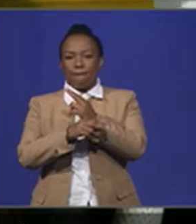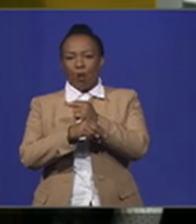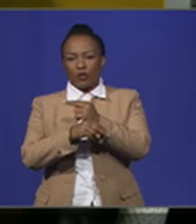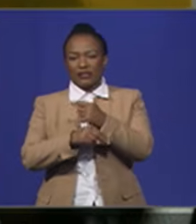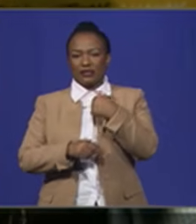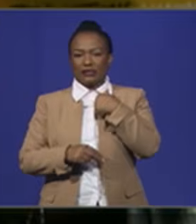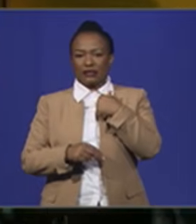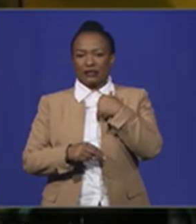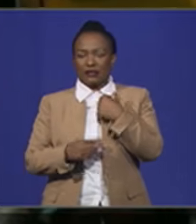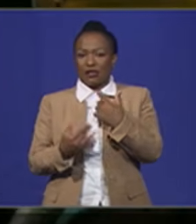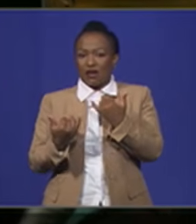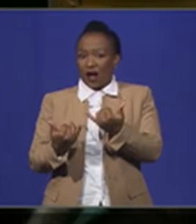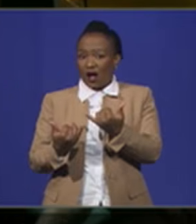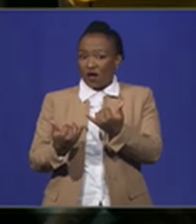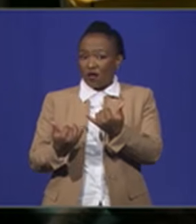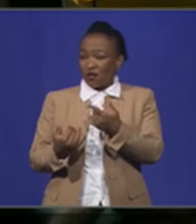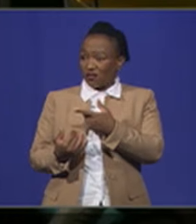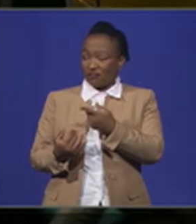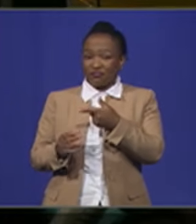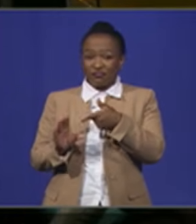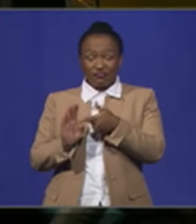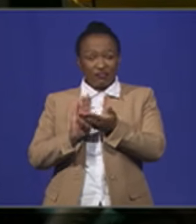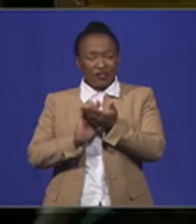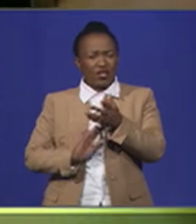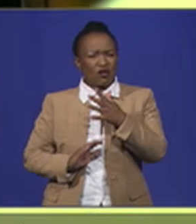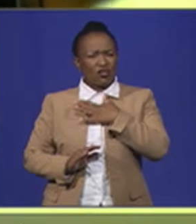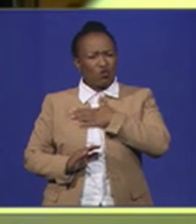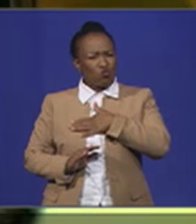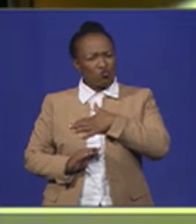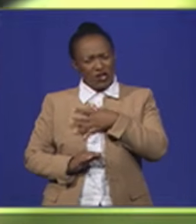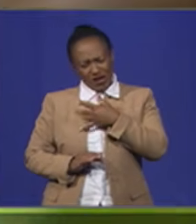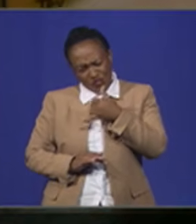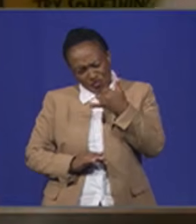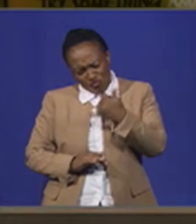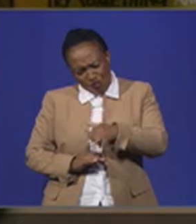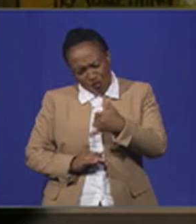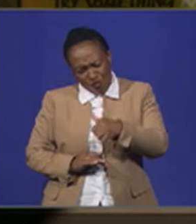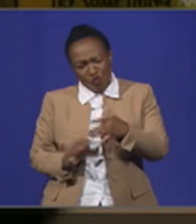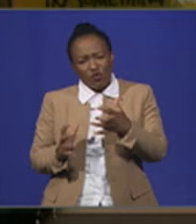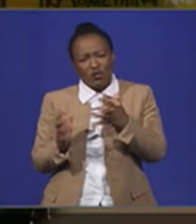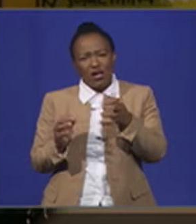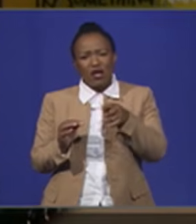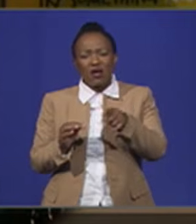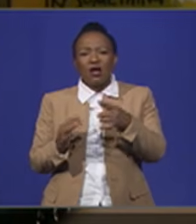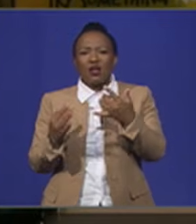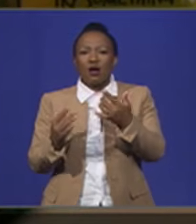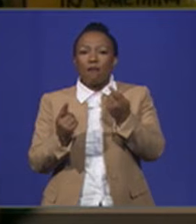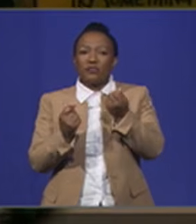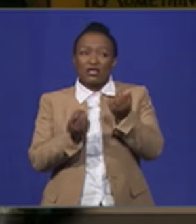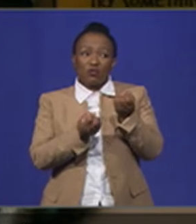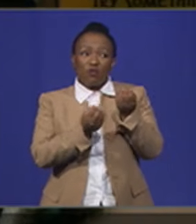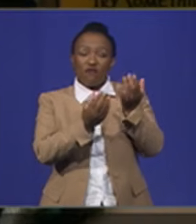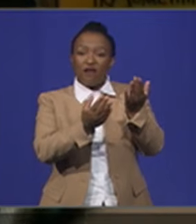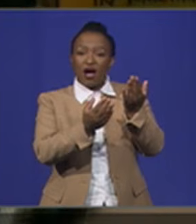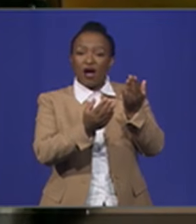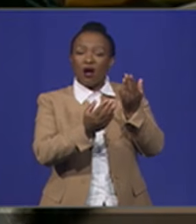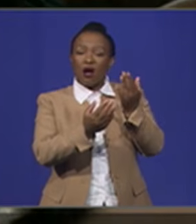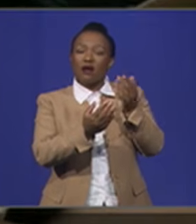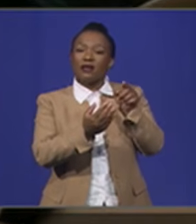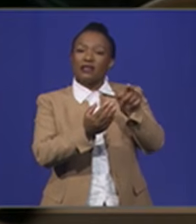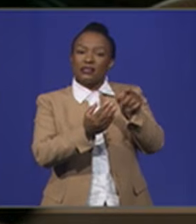go iragala jana. Yo ke utlwe botlhoko thata ka gore ke kgone le go submita tšhelete ko lekgoeng. Lekgoa le